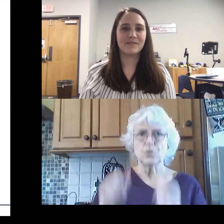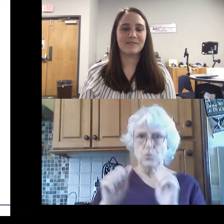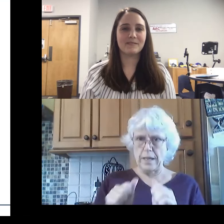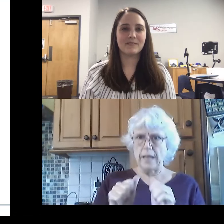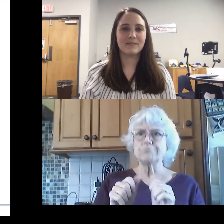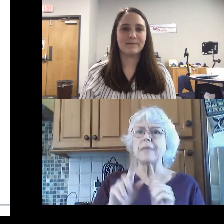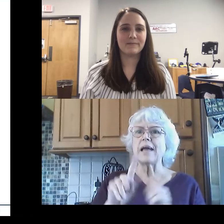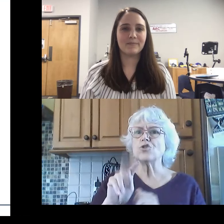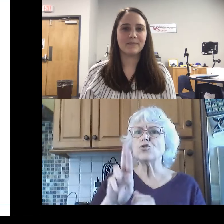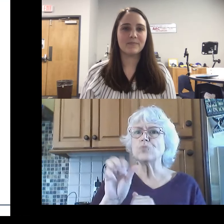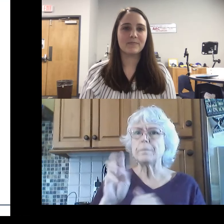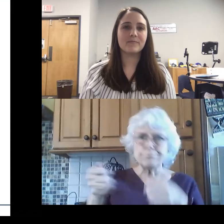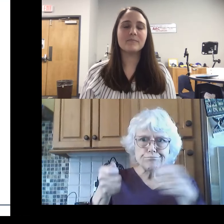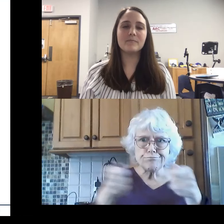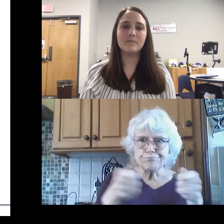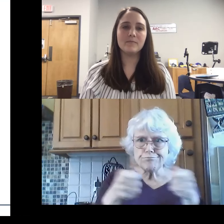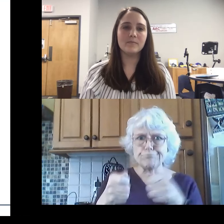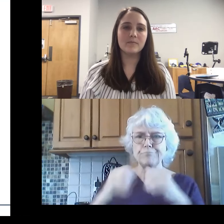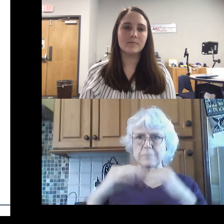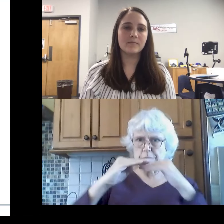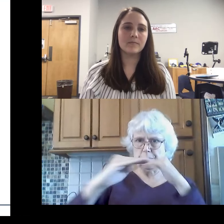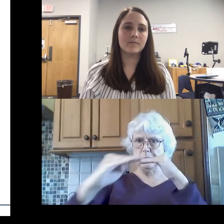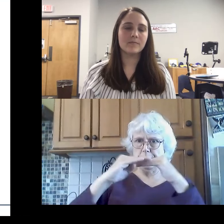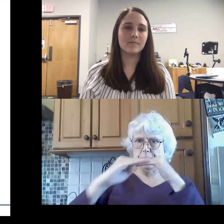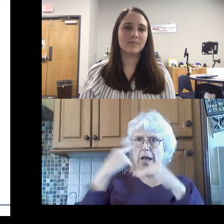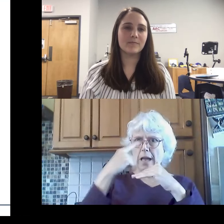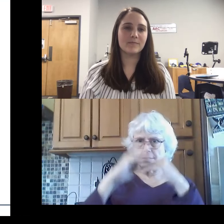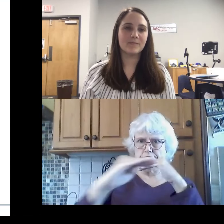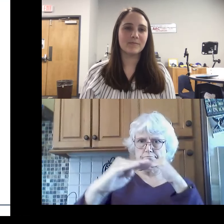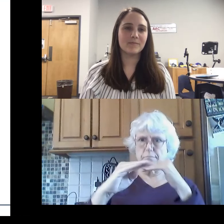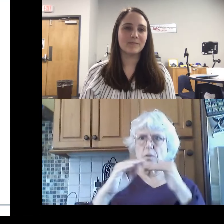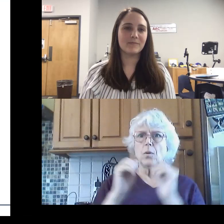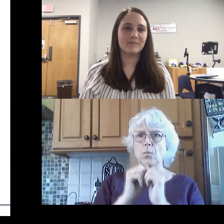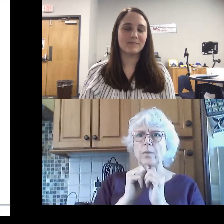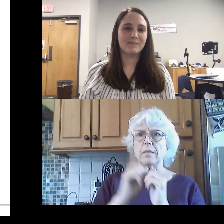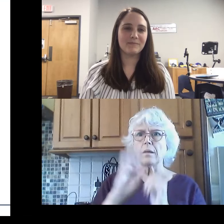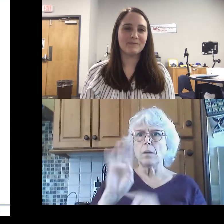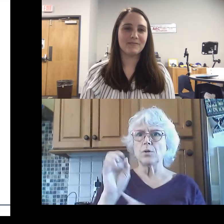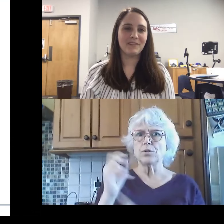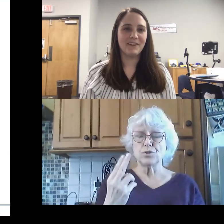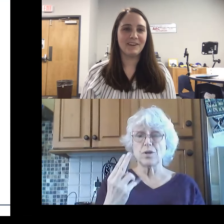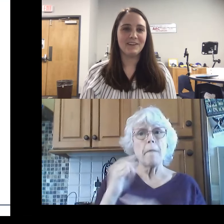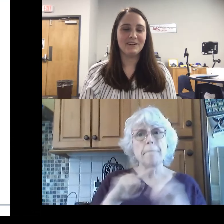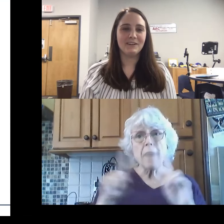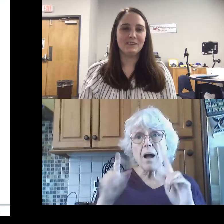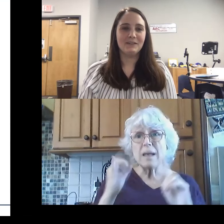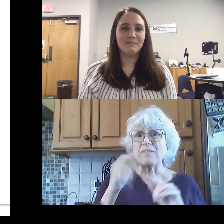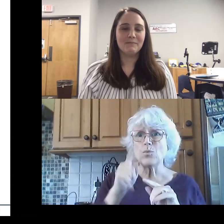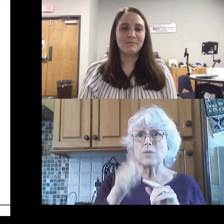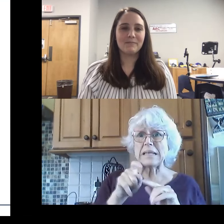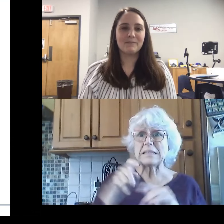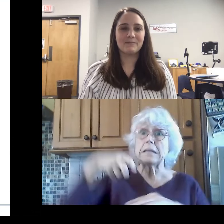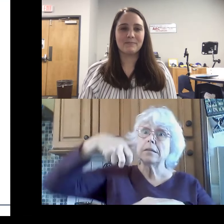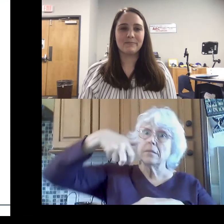sit on the bench and be at eye level. But she needed to get down and say plant a flower or